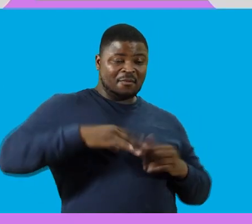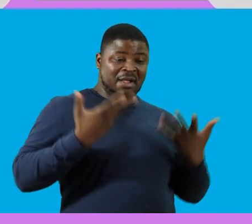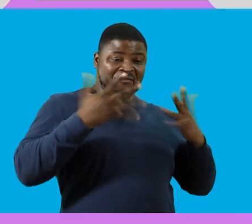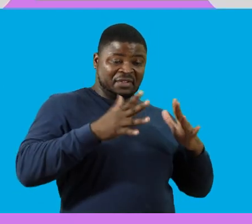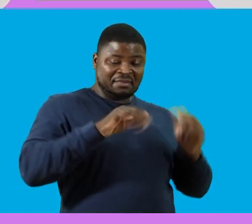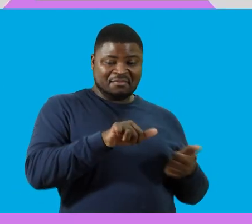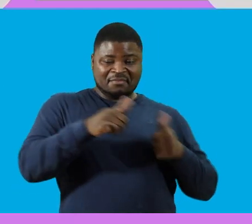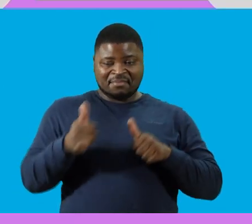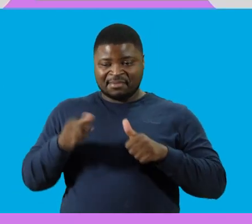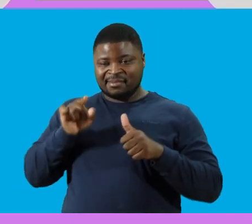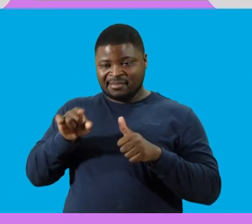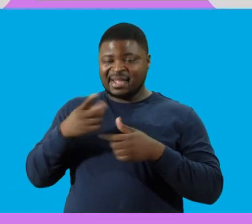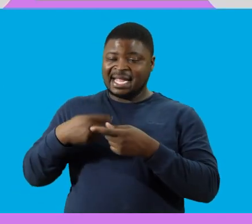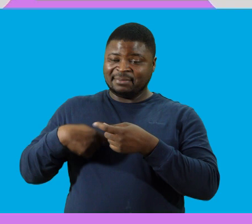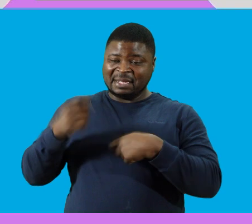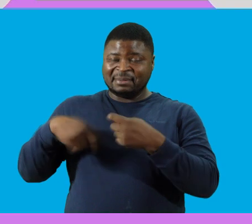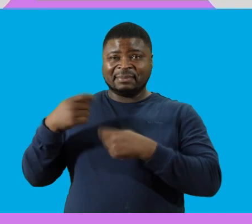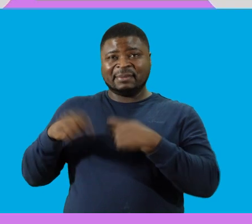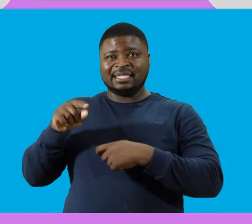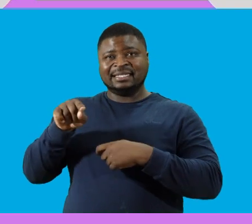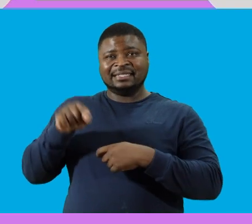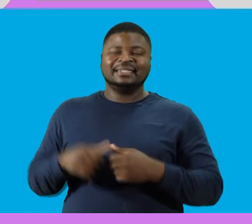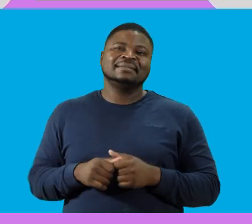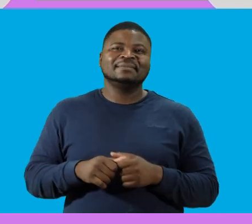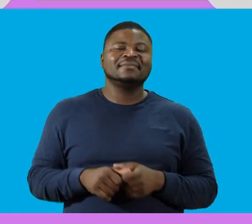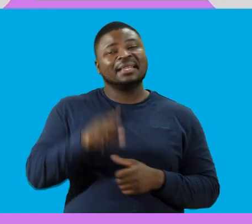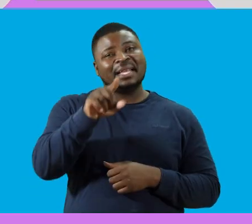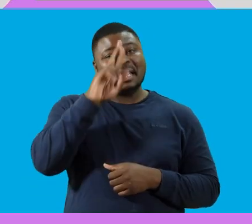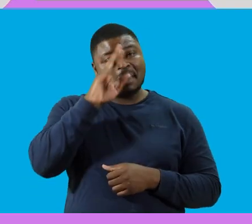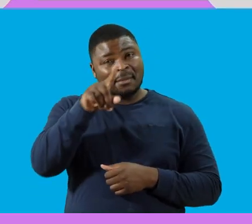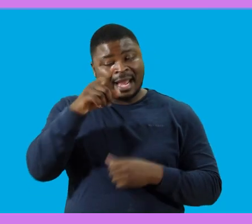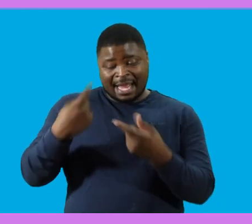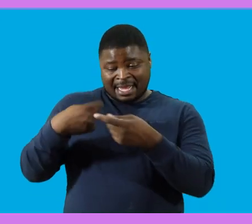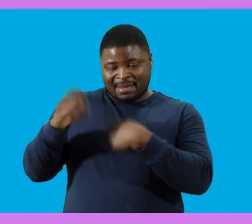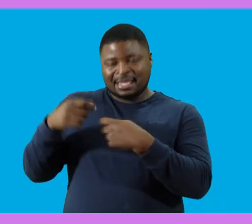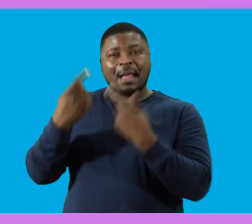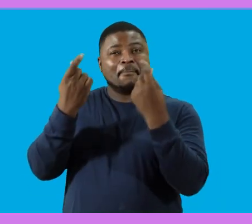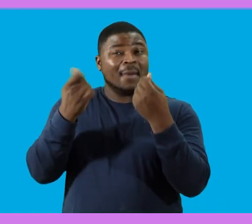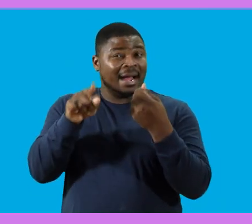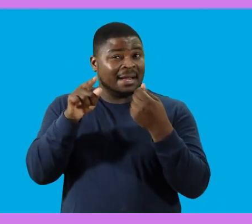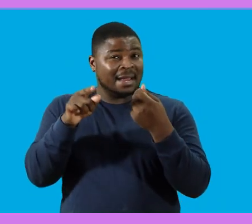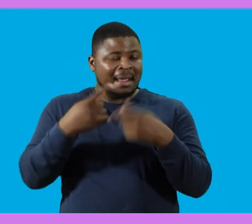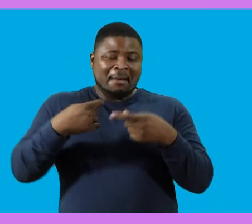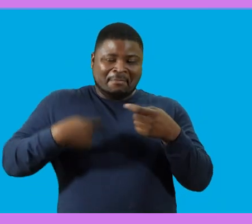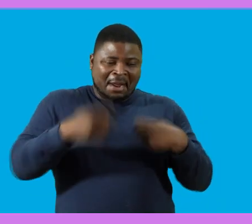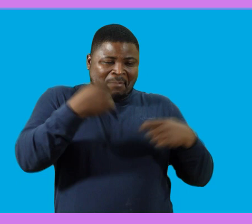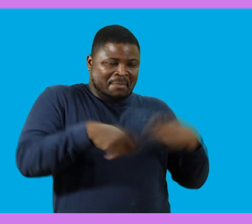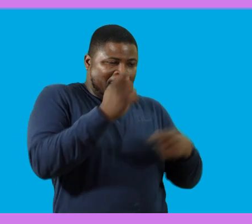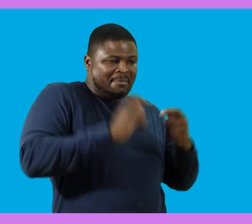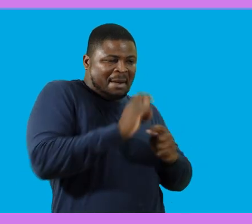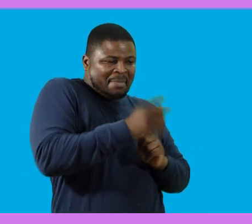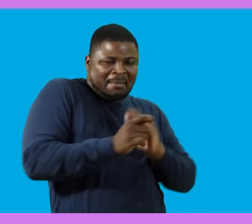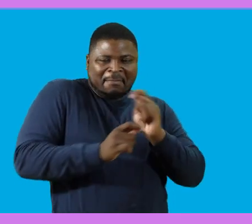Now, let's look at the fun part, expenses. We all love spending. Expenses refer to